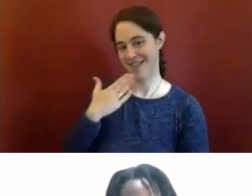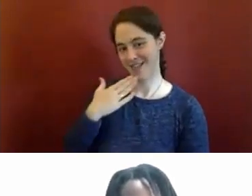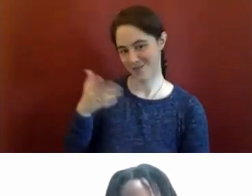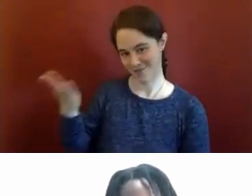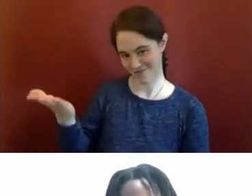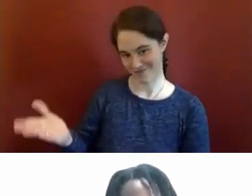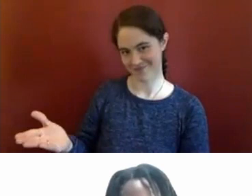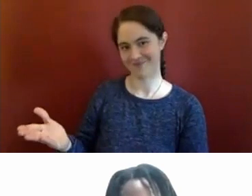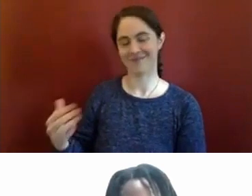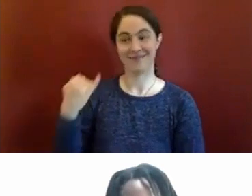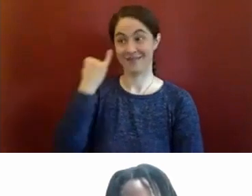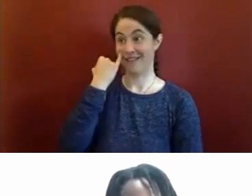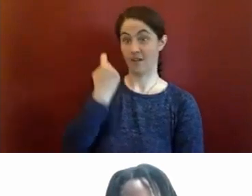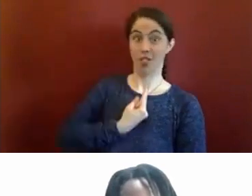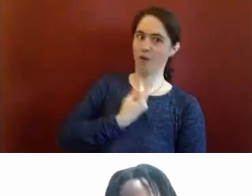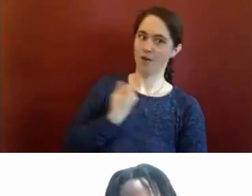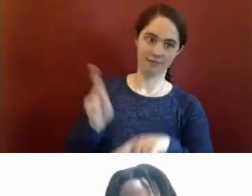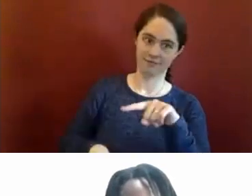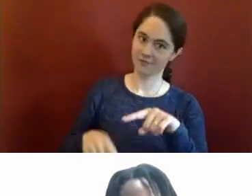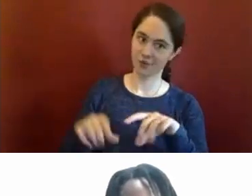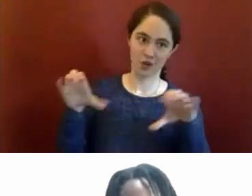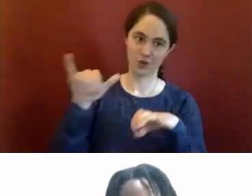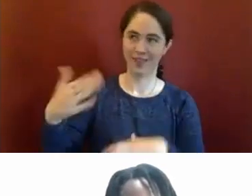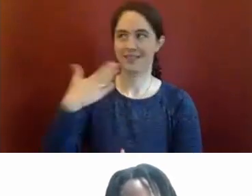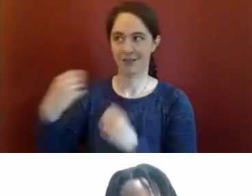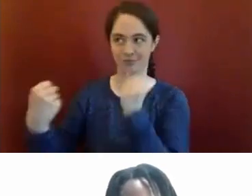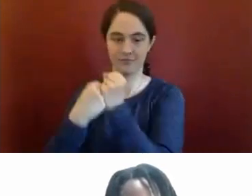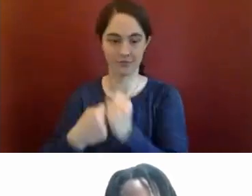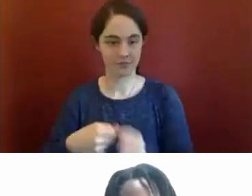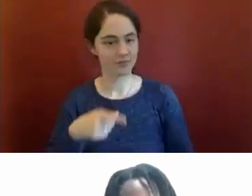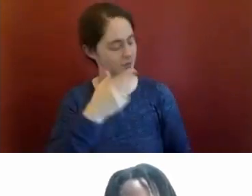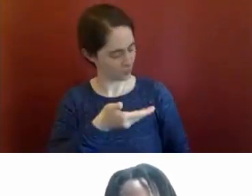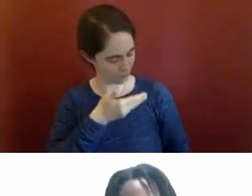Renee. You're welcome. Thank you for doing a great job.